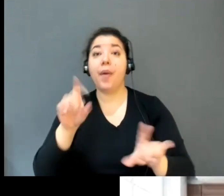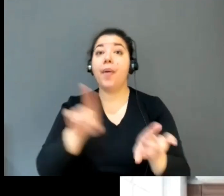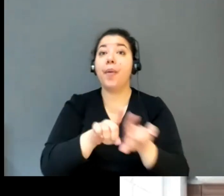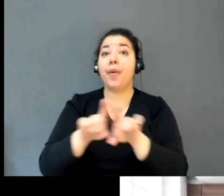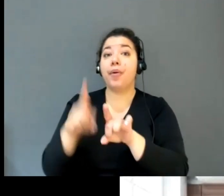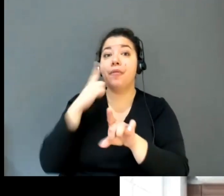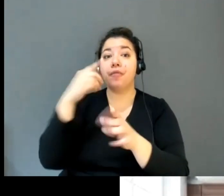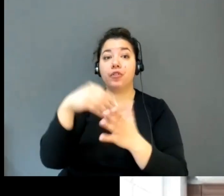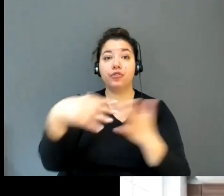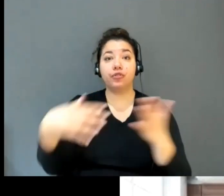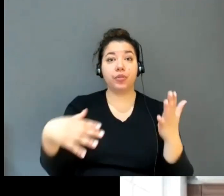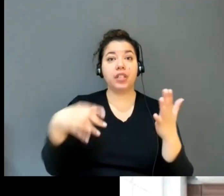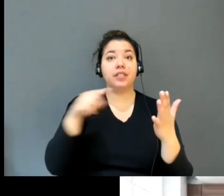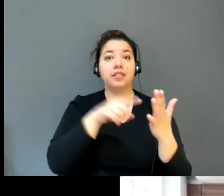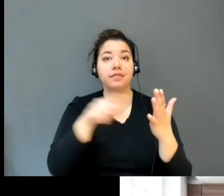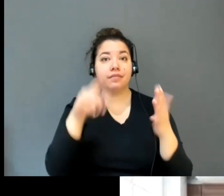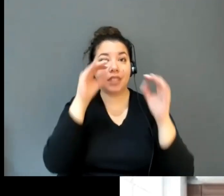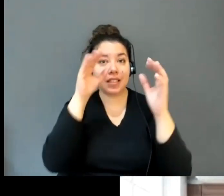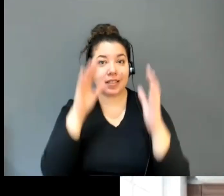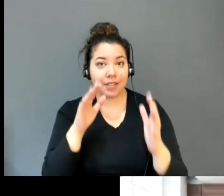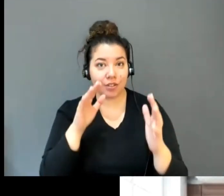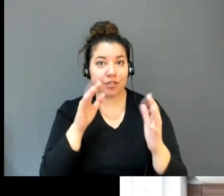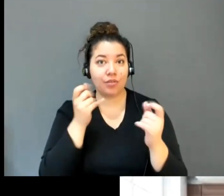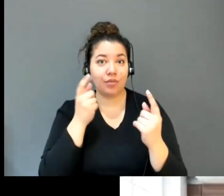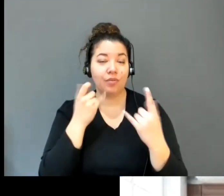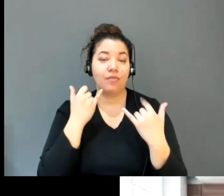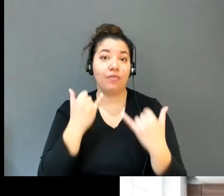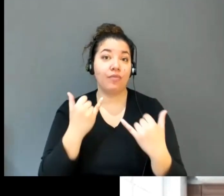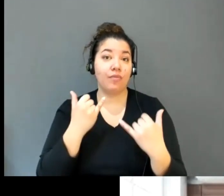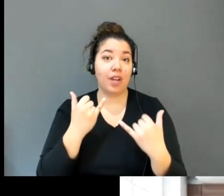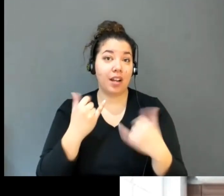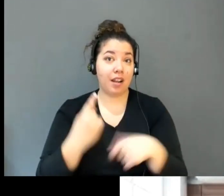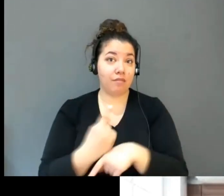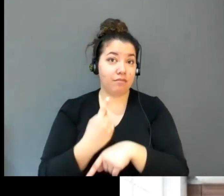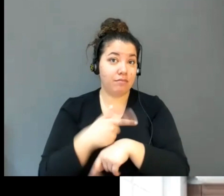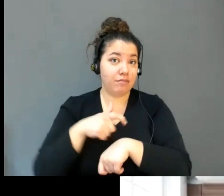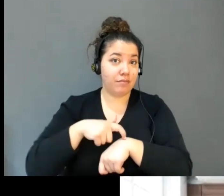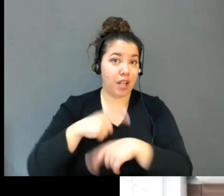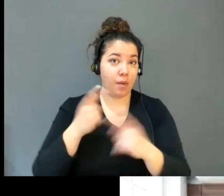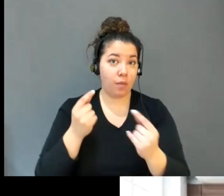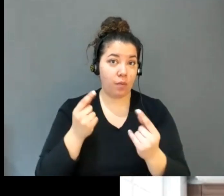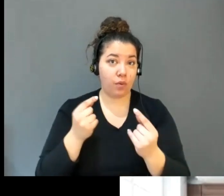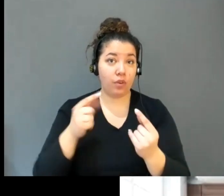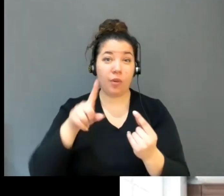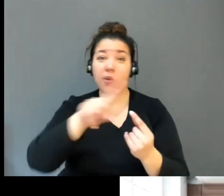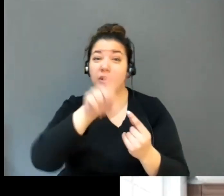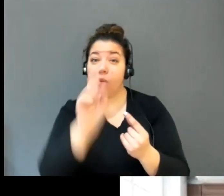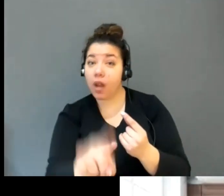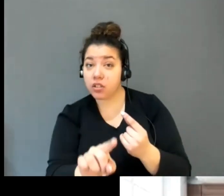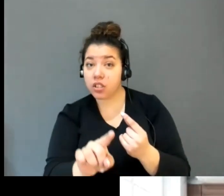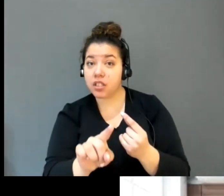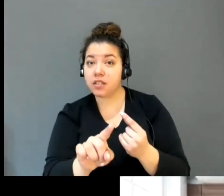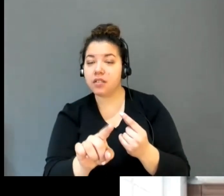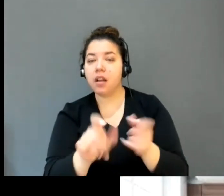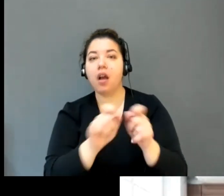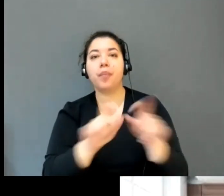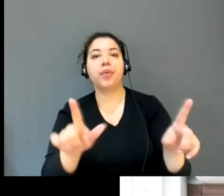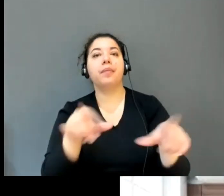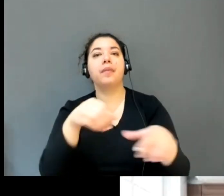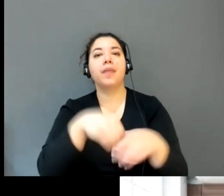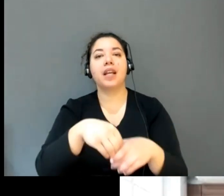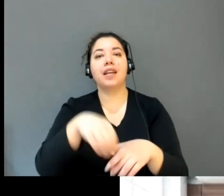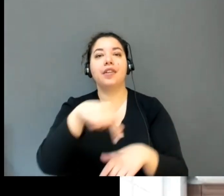students and teachers, this will be the right time to start putting your questions in the question box, the question area of